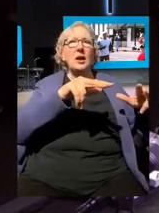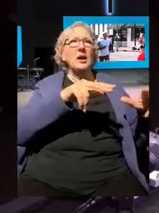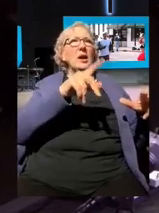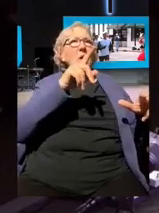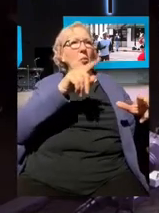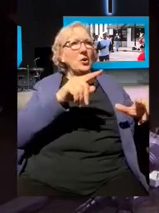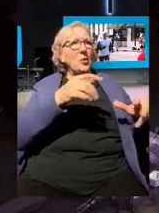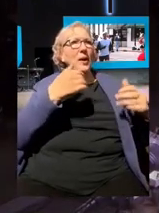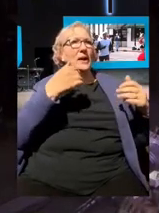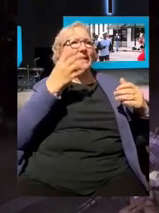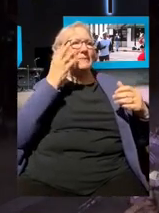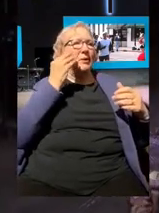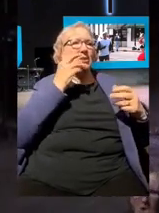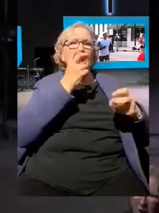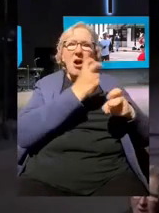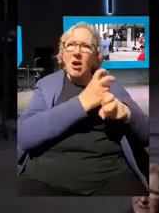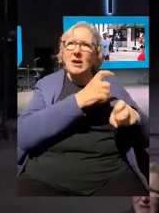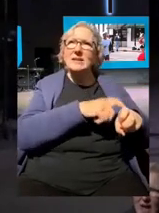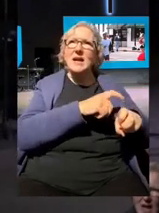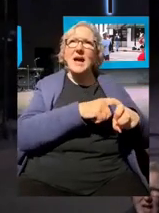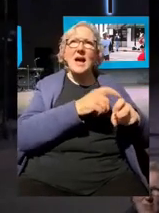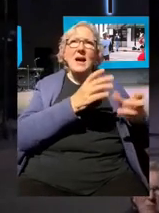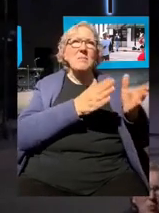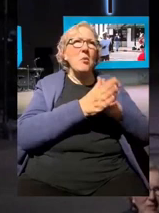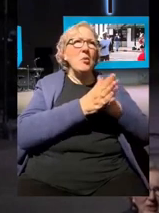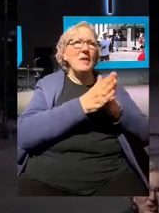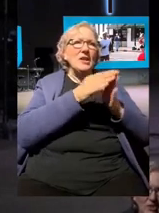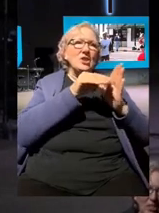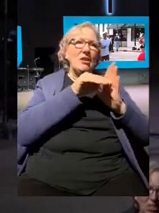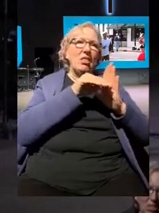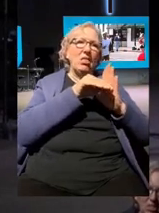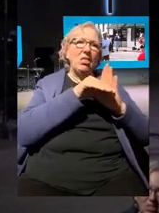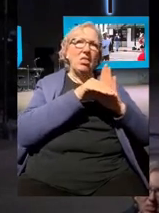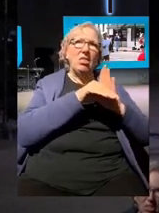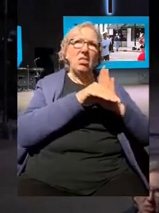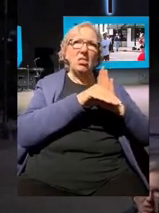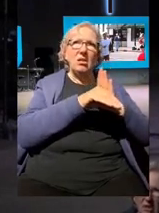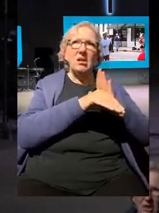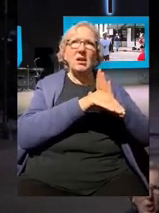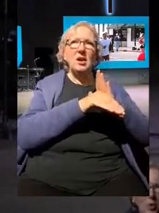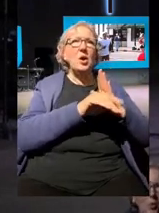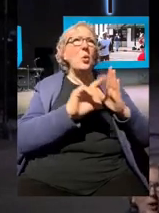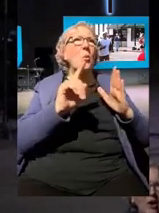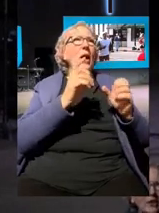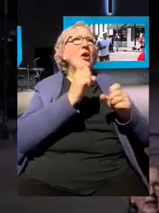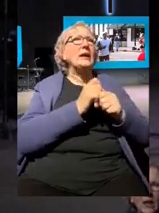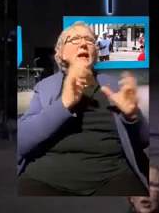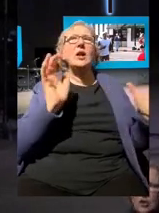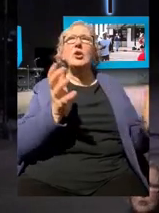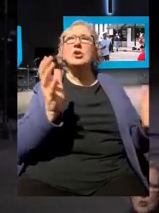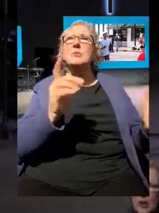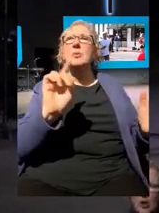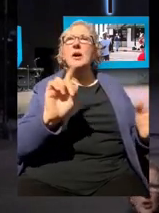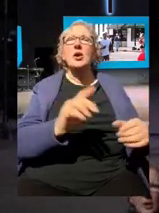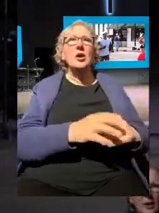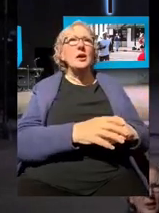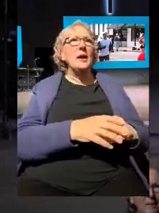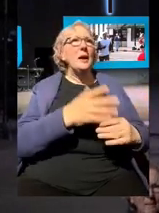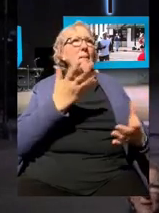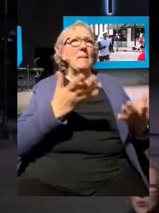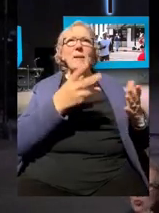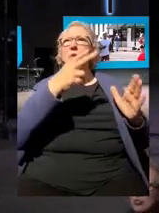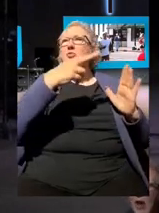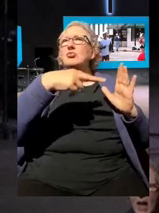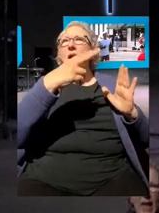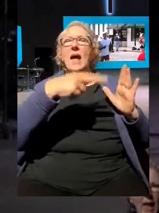difficult times and your motivation might be starting to slip, where are you going to get your encouragement? Well, maybe you've read